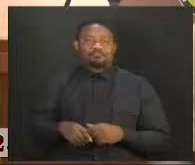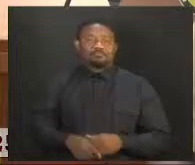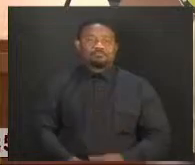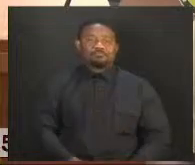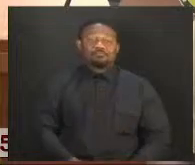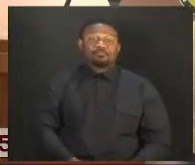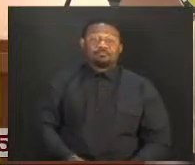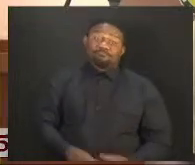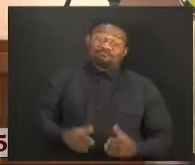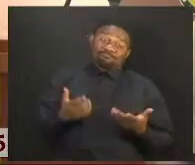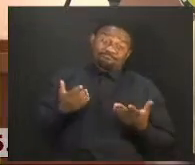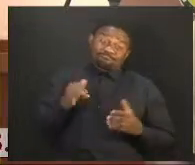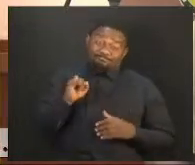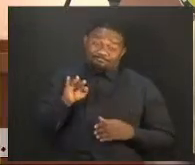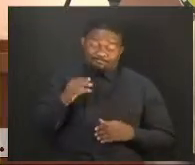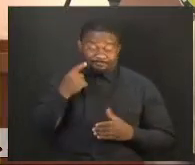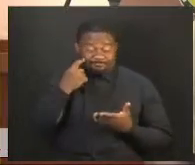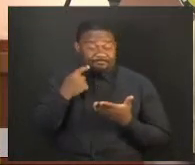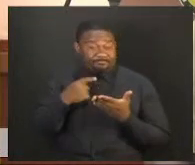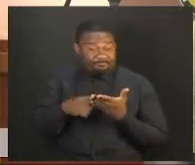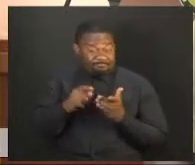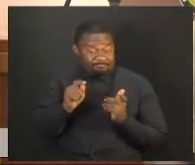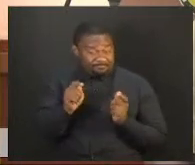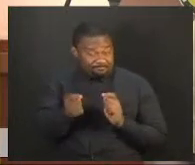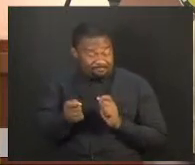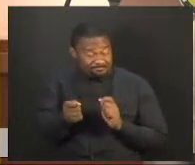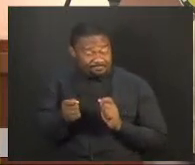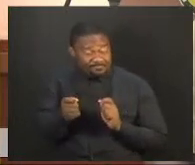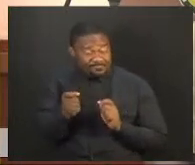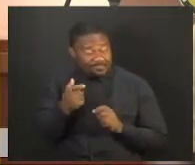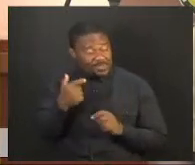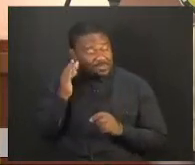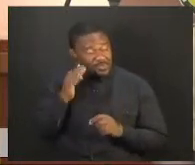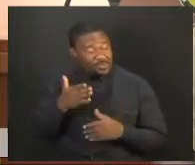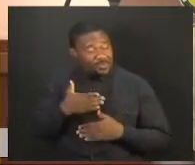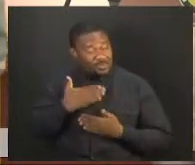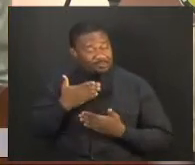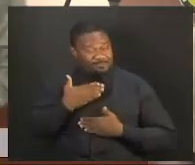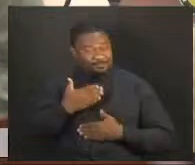the corrections could be effected accordingly. Thank you, Mr. Speaker.